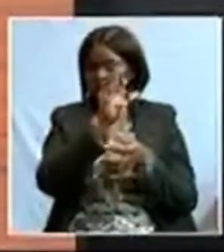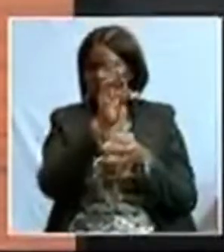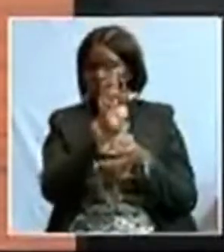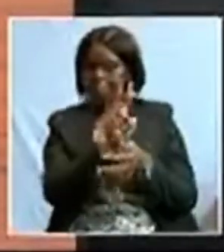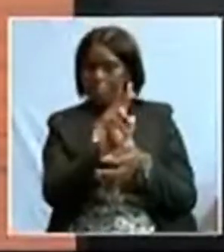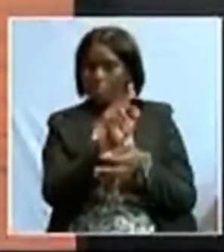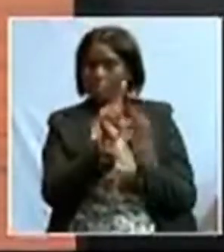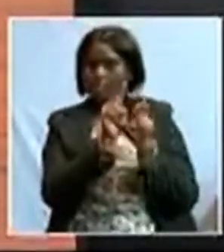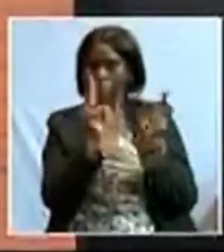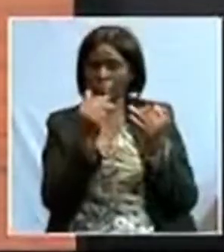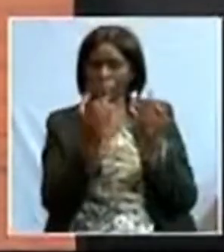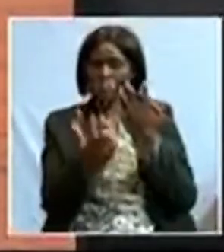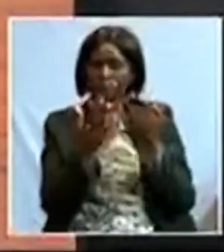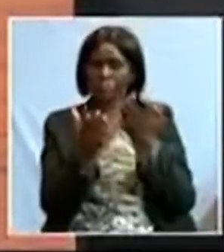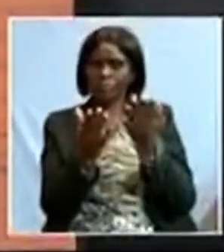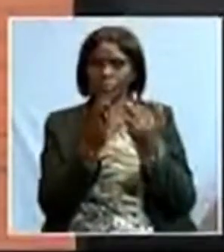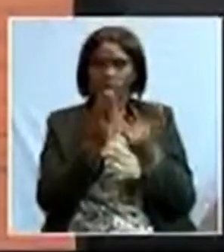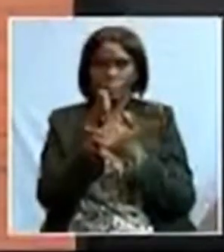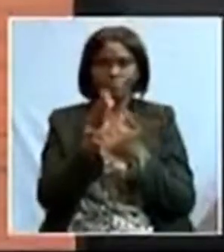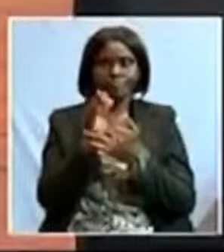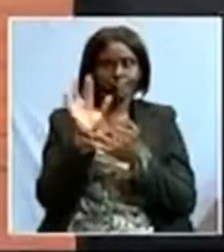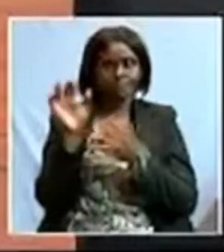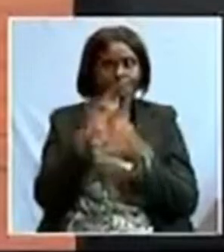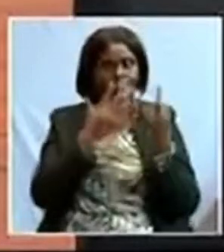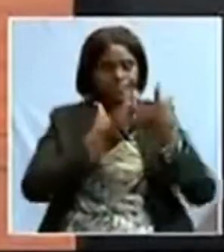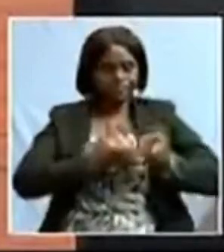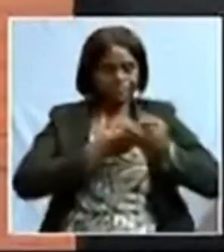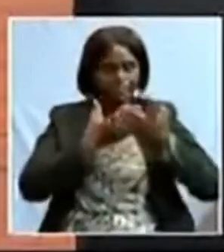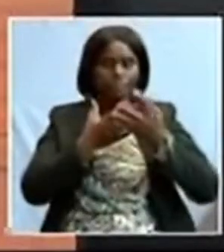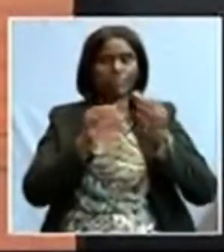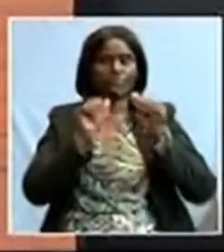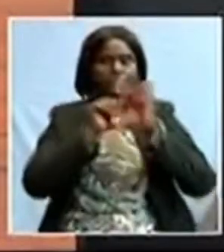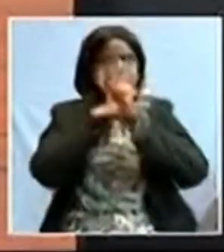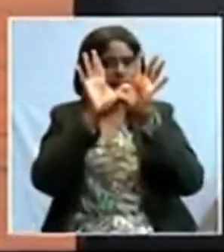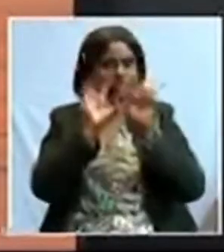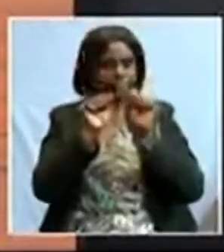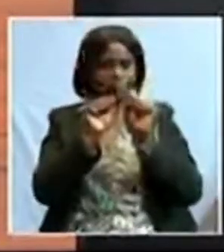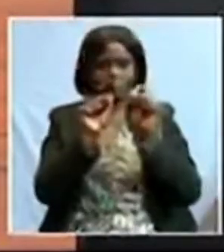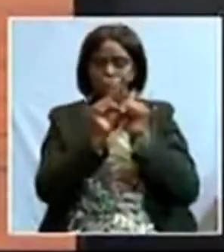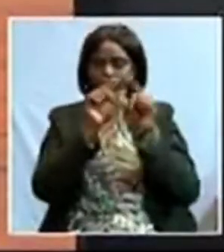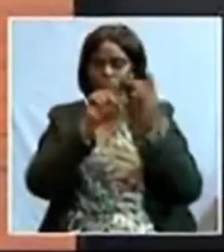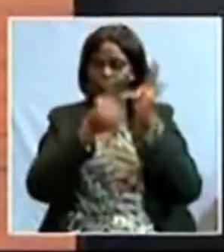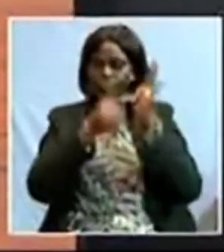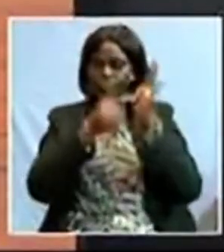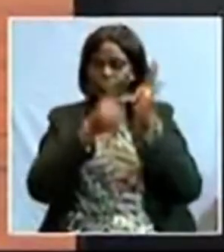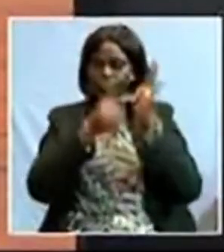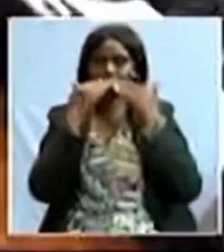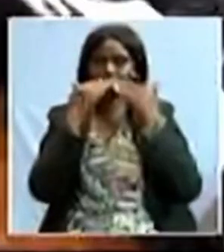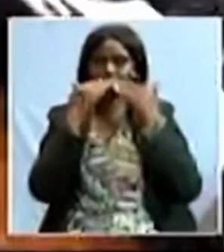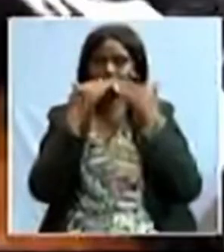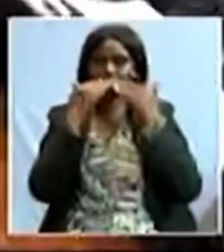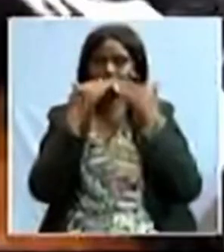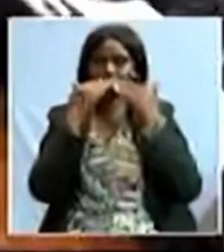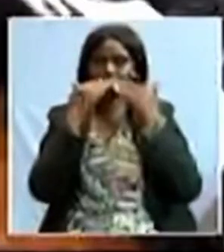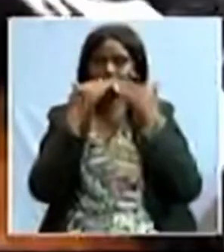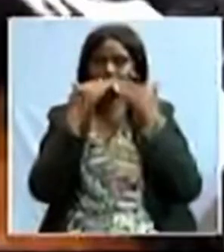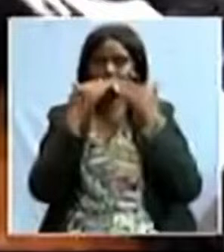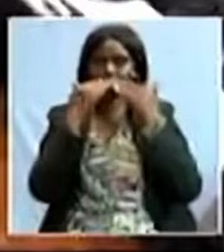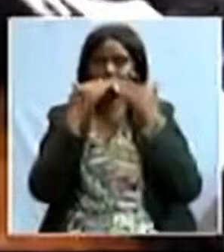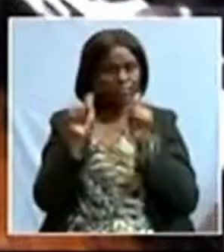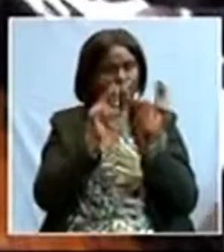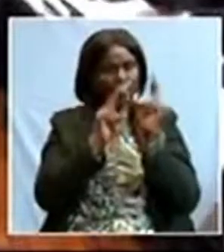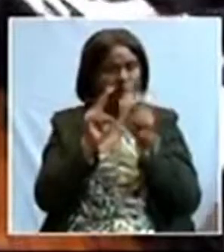So maybe through his question, a clarification on those points. Thank you, Chair. Thank you so much. Town Clerk, you may